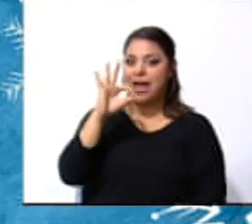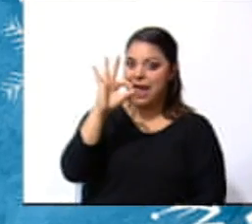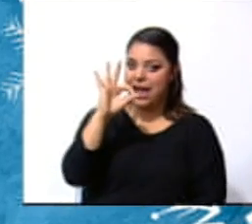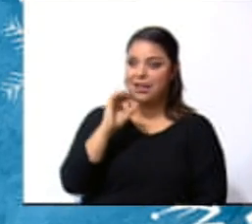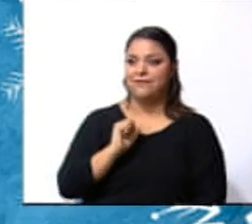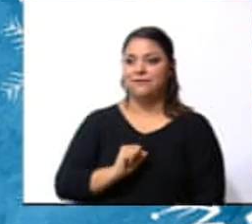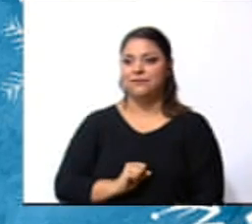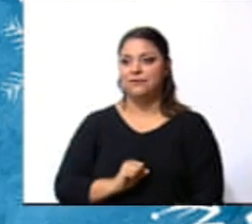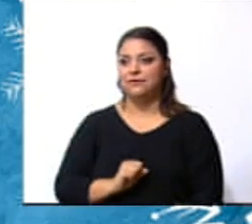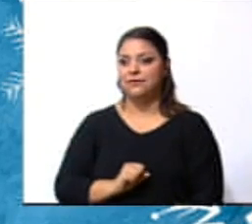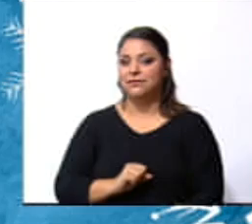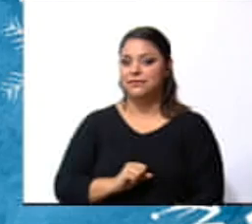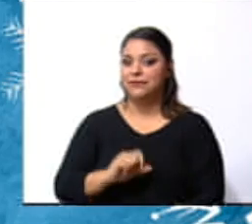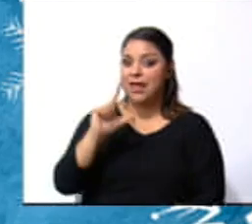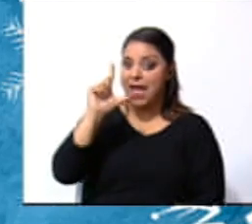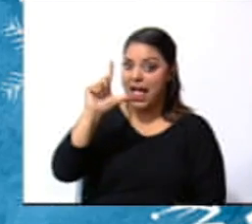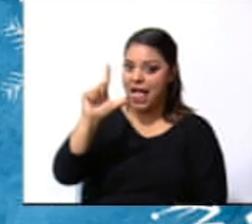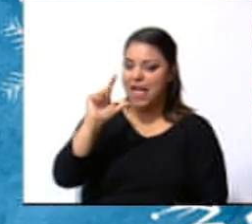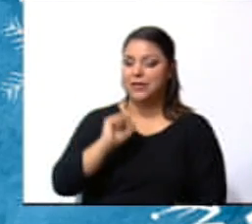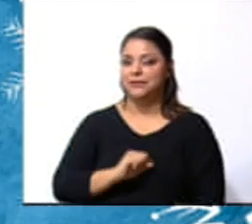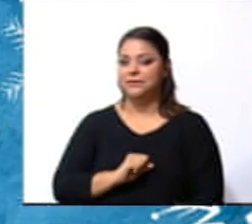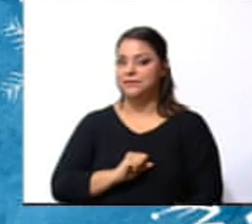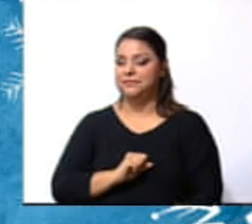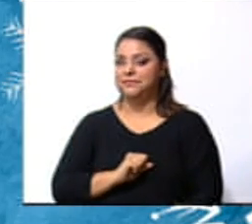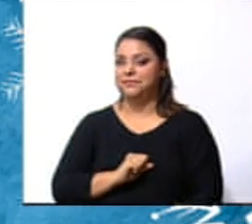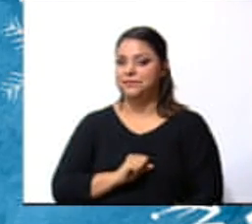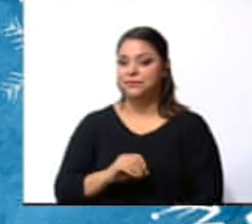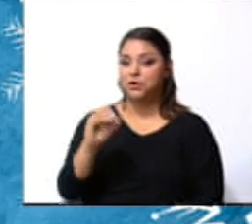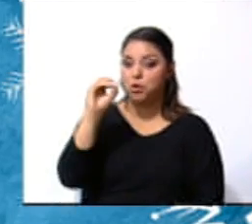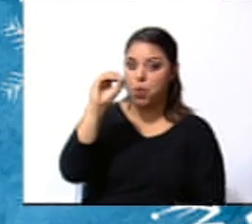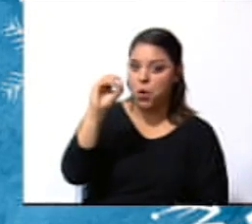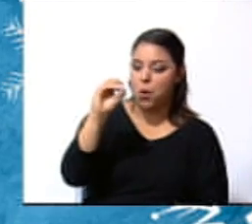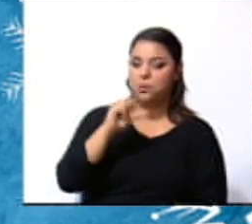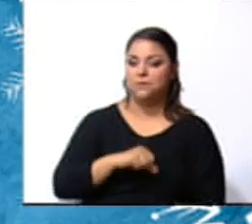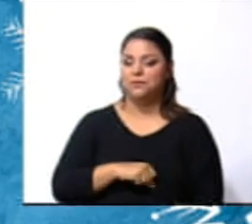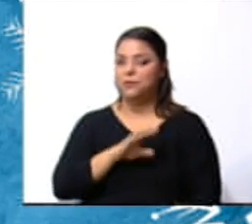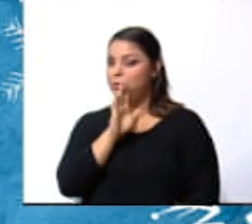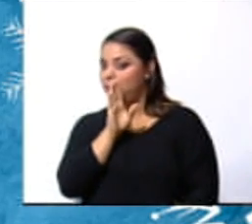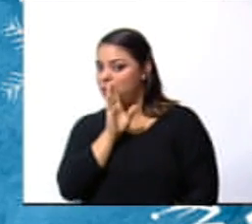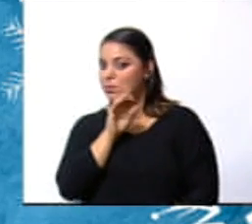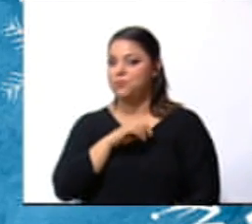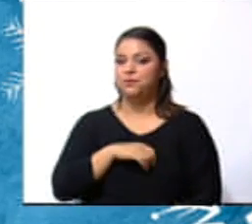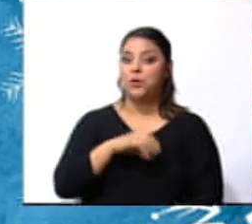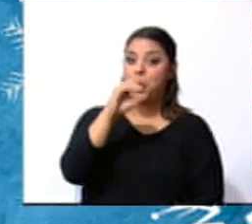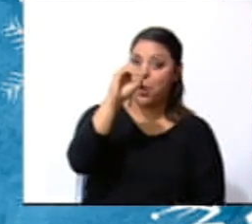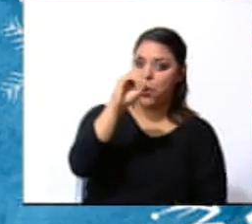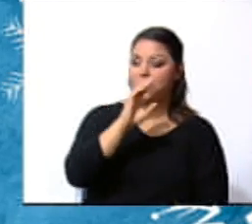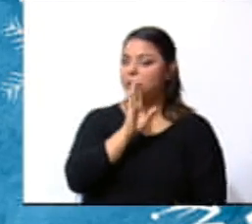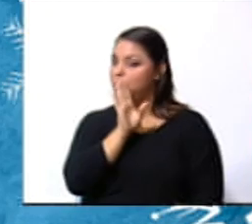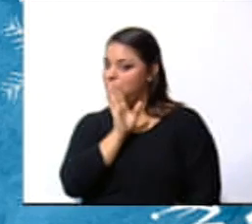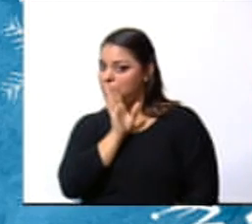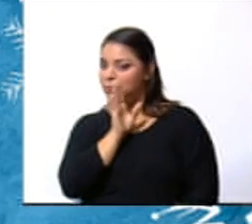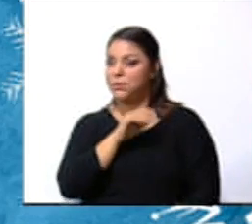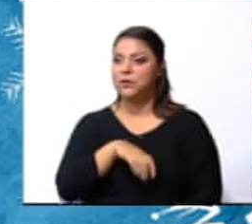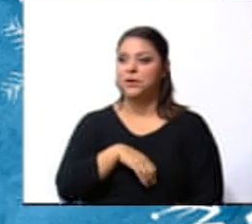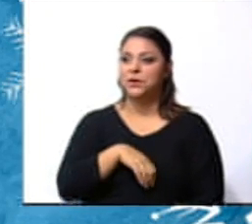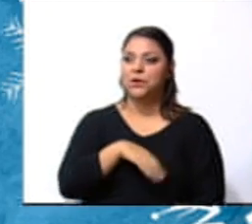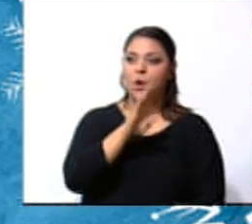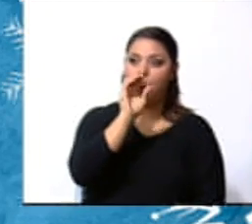F. L. O. O.